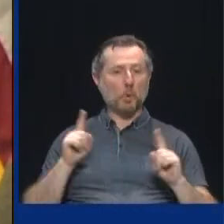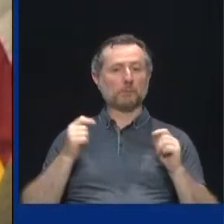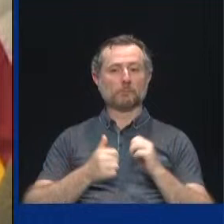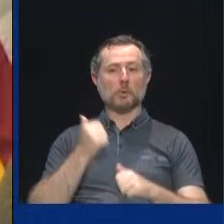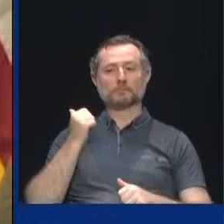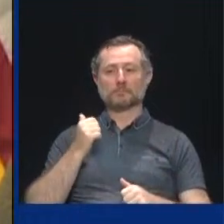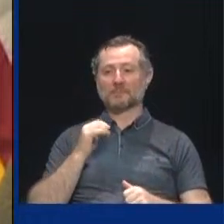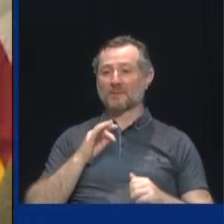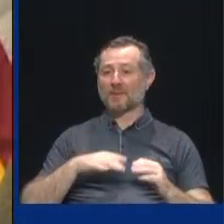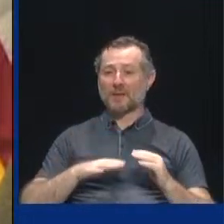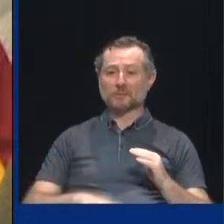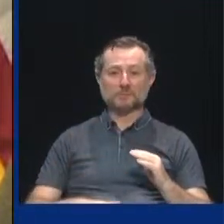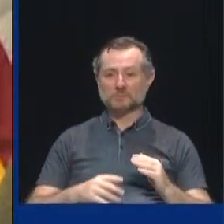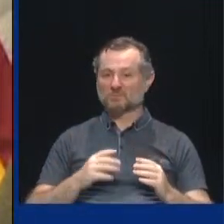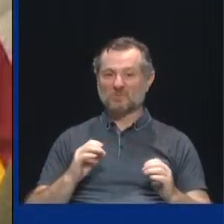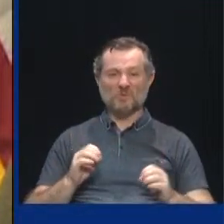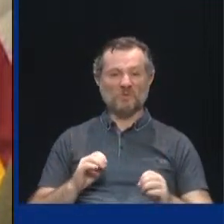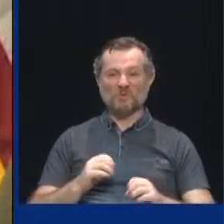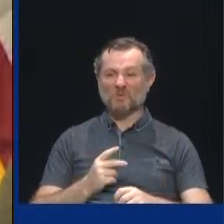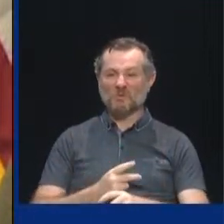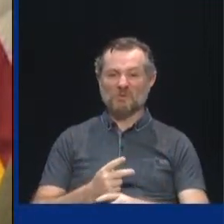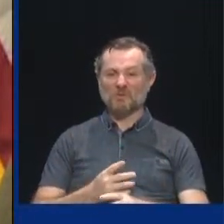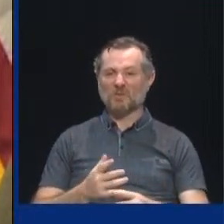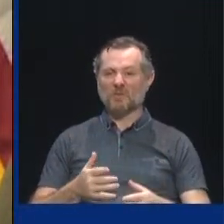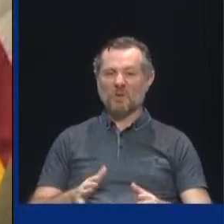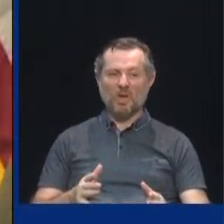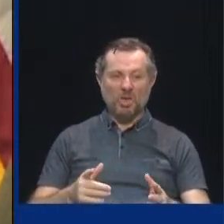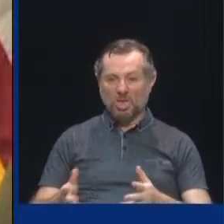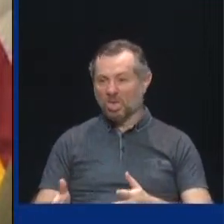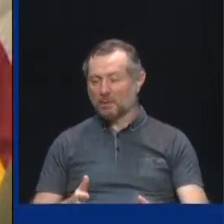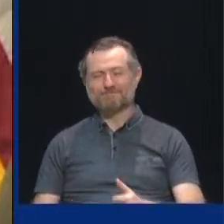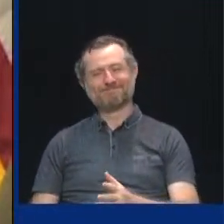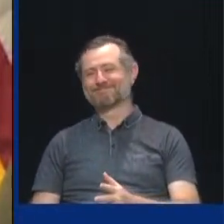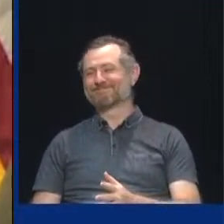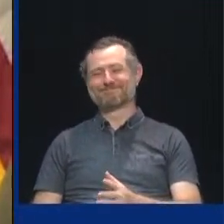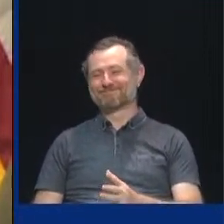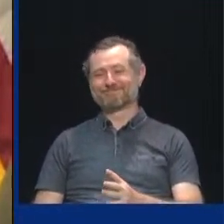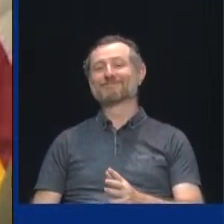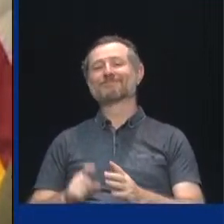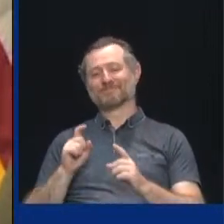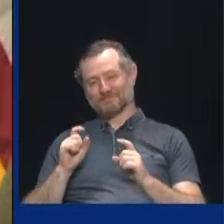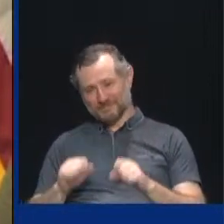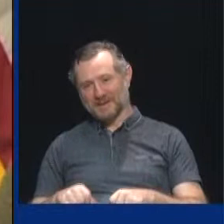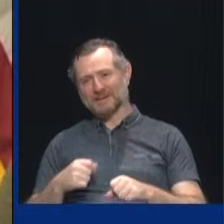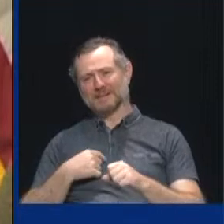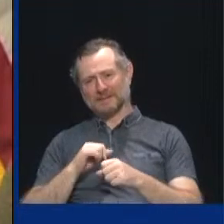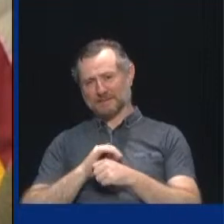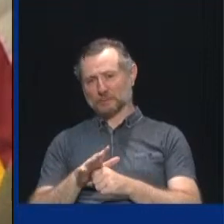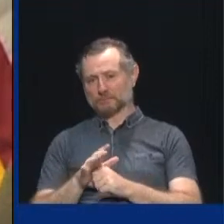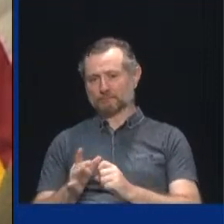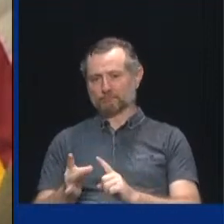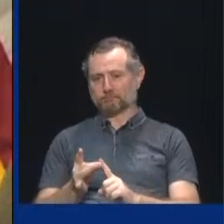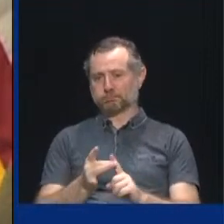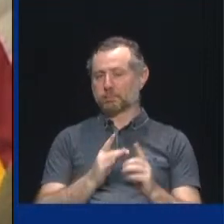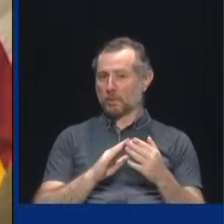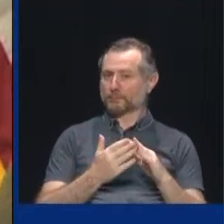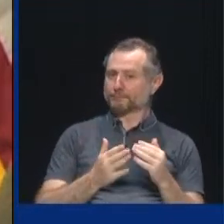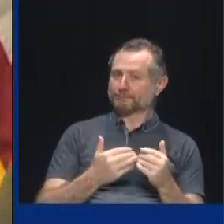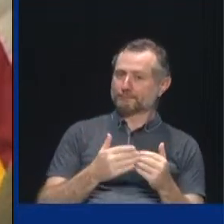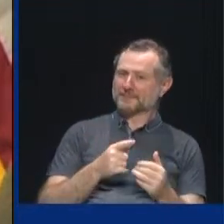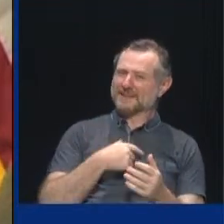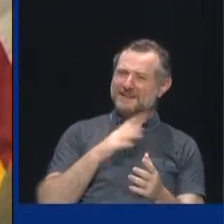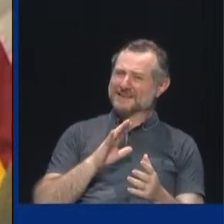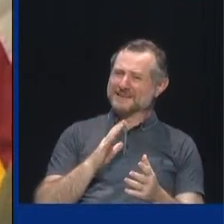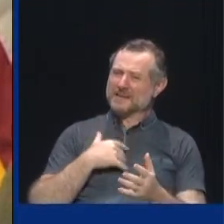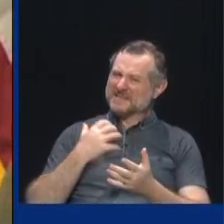to fight this pandemic in our communities. Investing in these organizations is how we will defeat COVID in the Latino